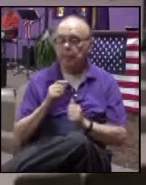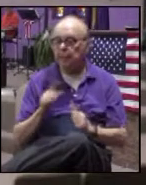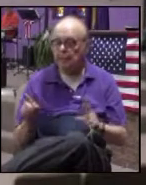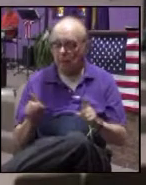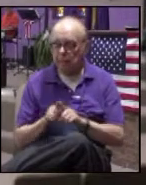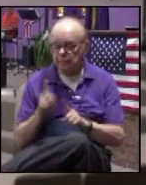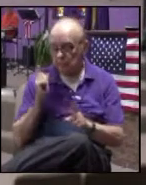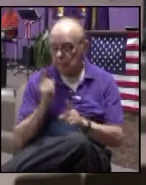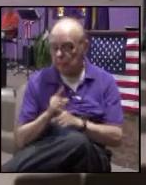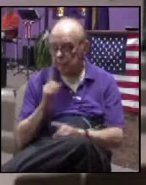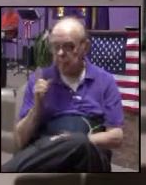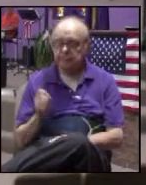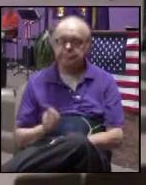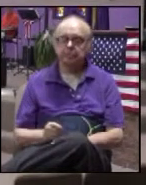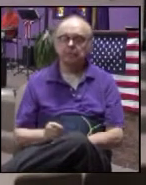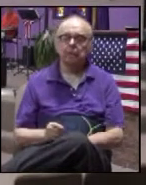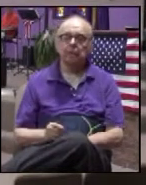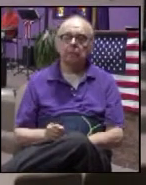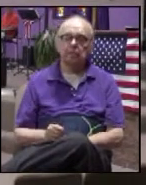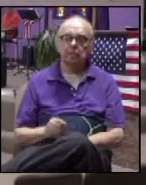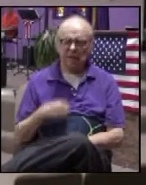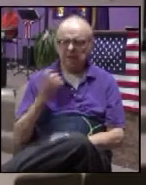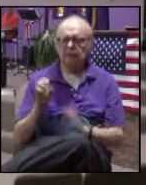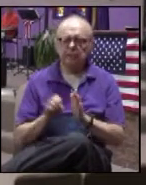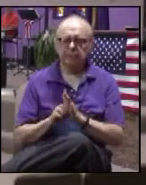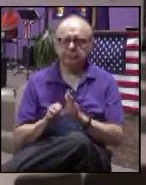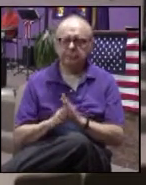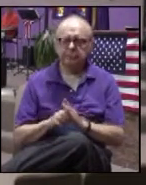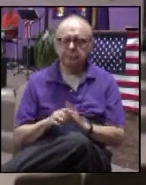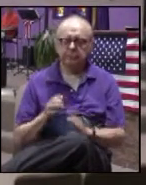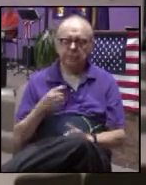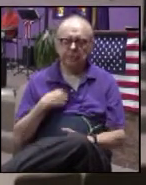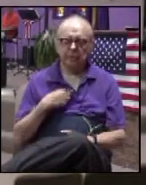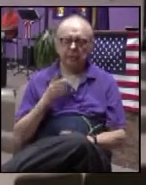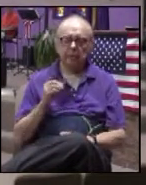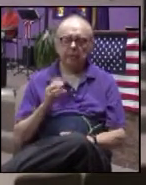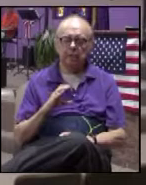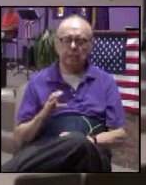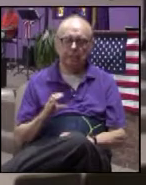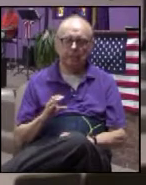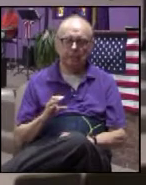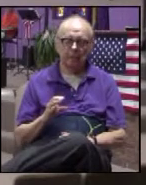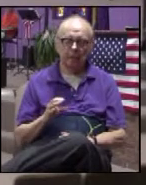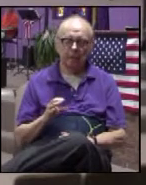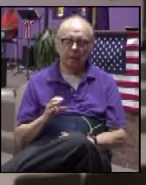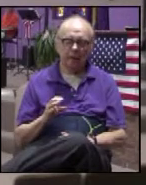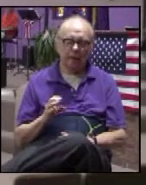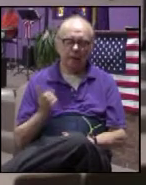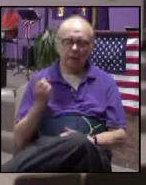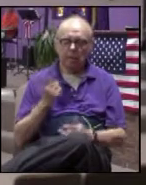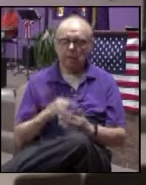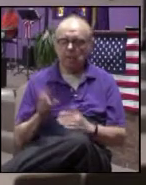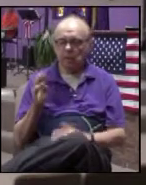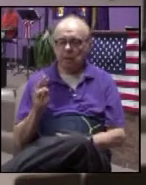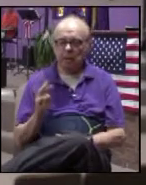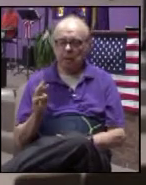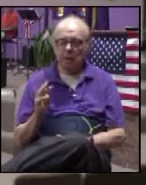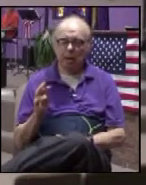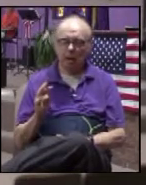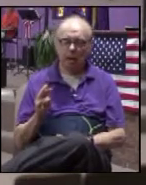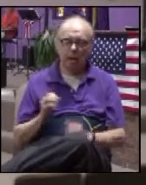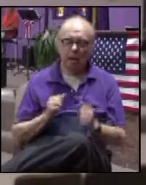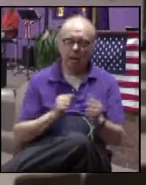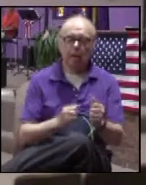right? I'll give you an example. I was in D.C., what was that, last Wednesday? Yeah. I was following